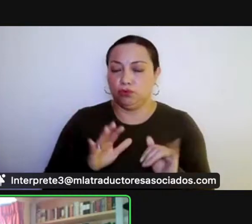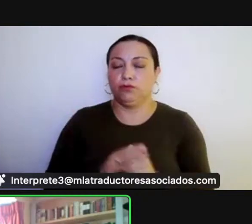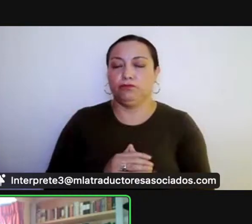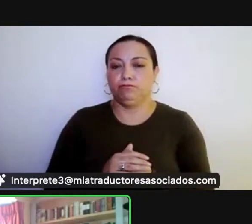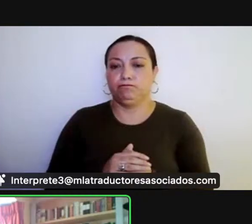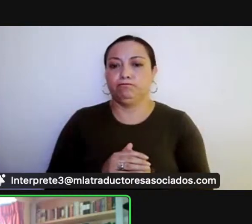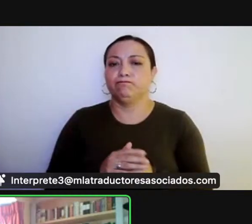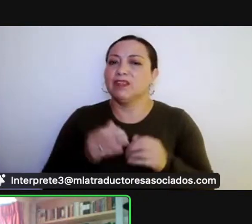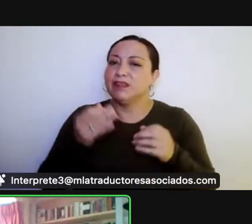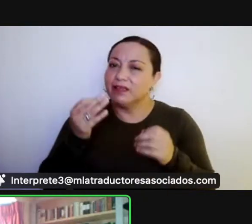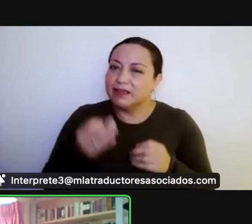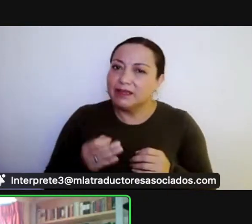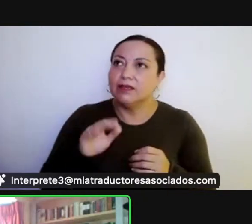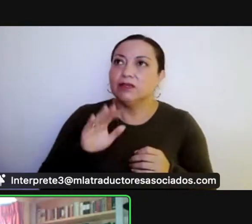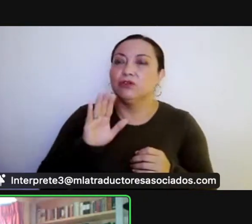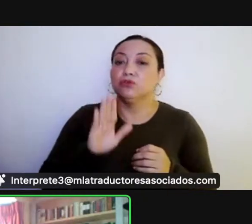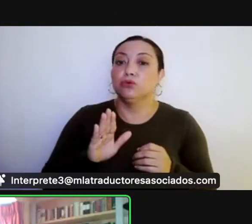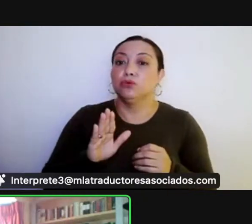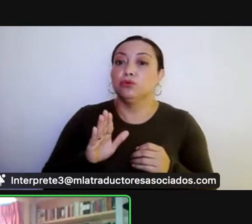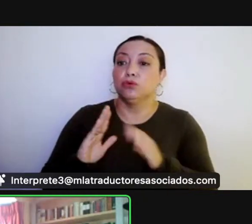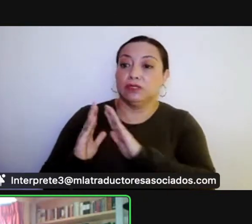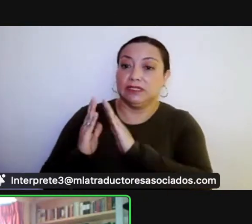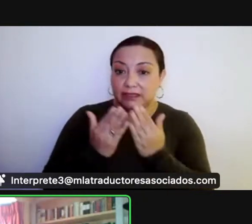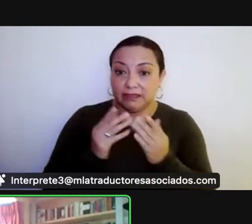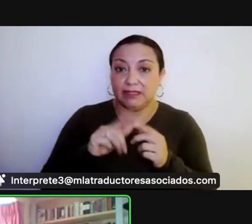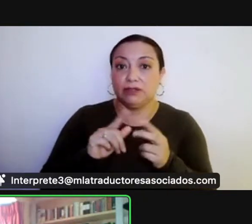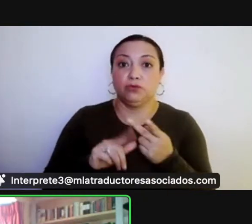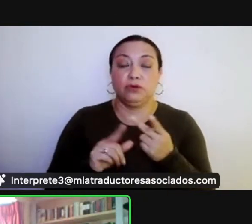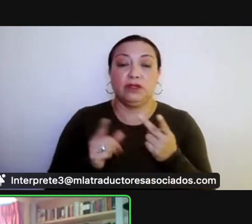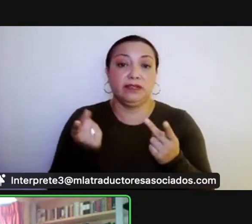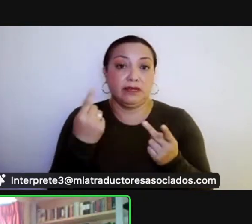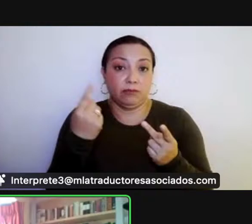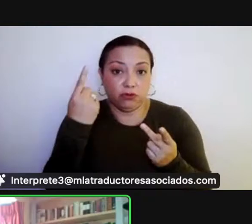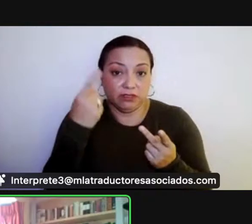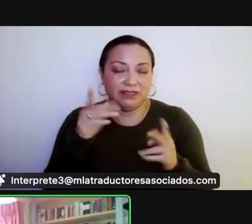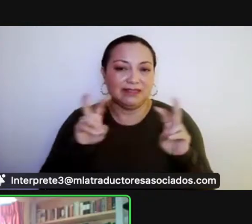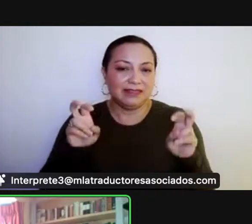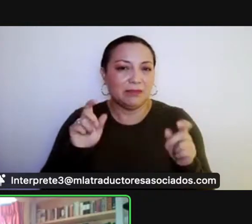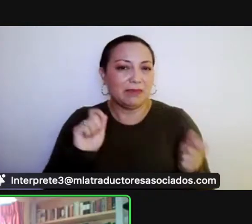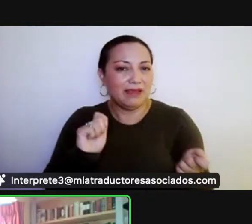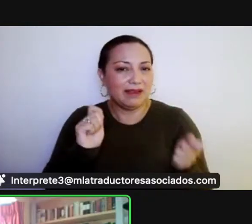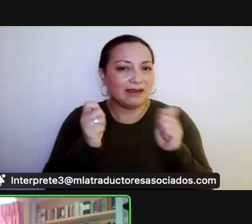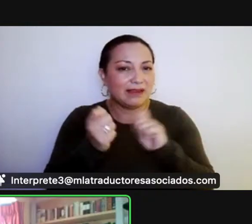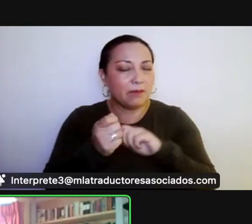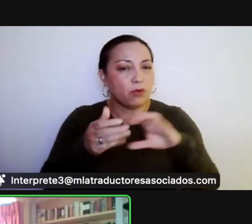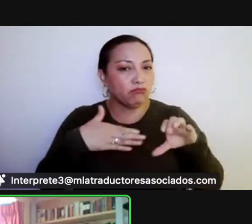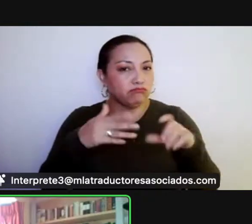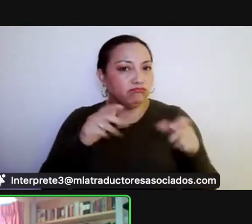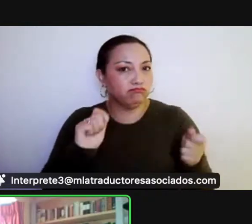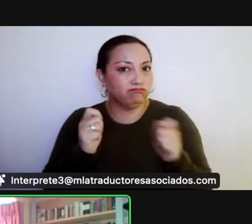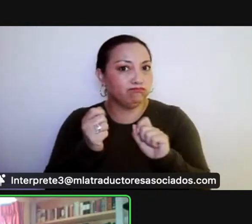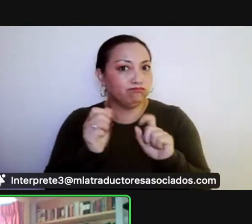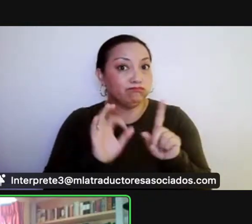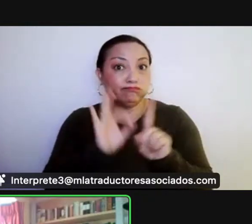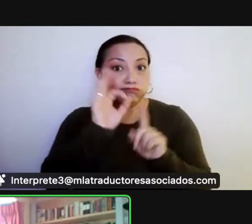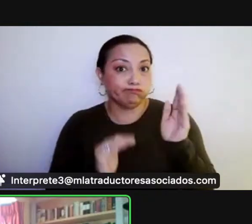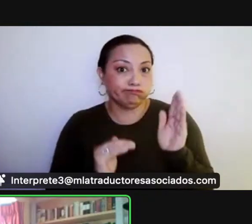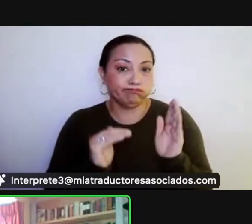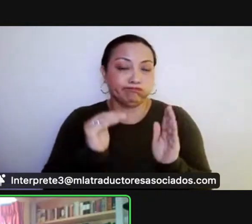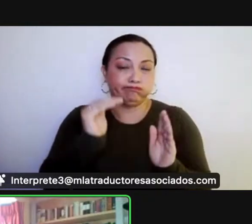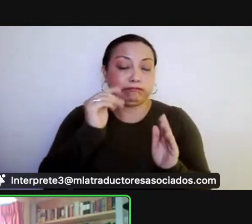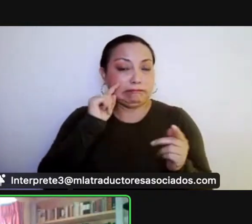a stronger way, does not give us the culture or politic in climate